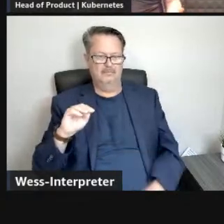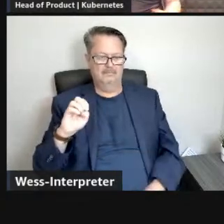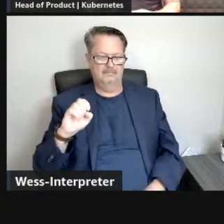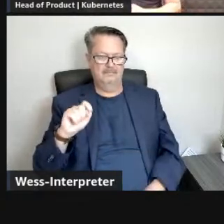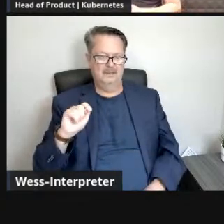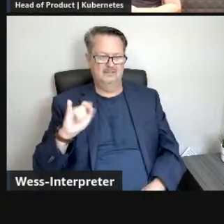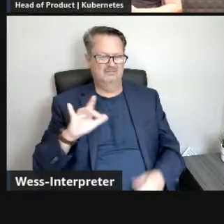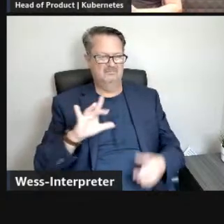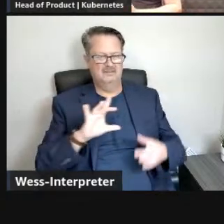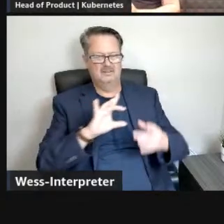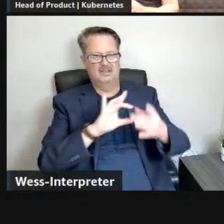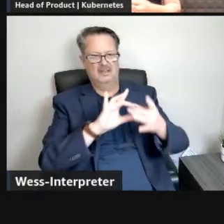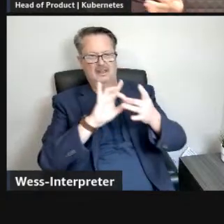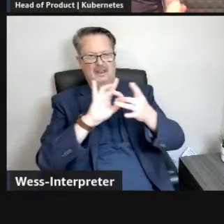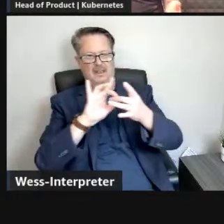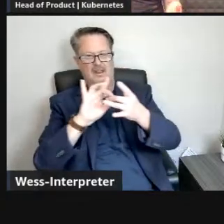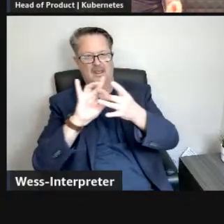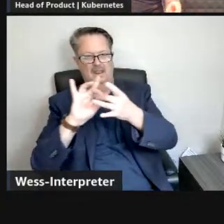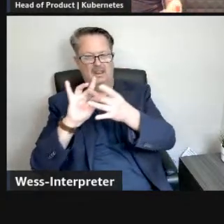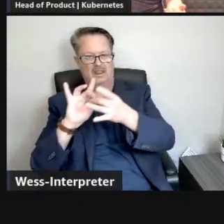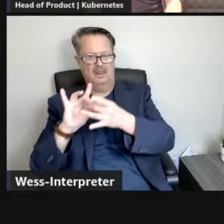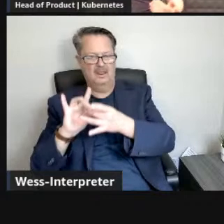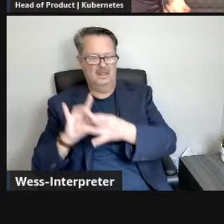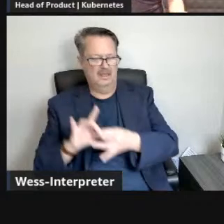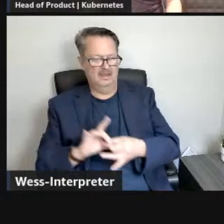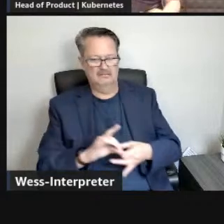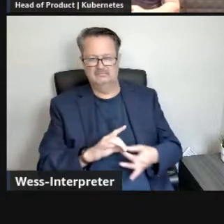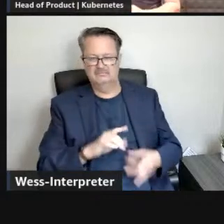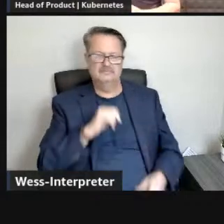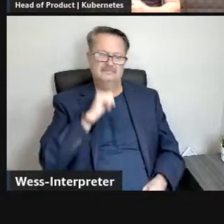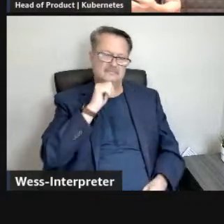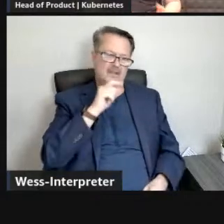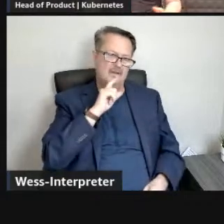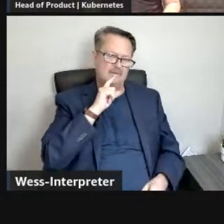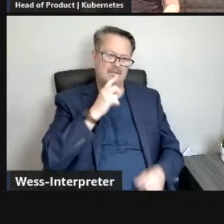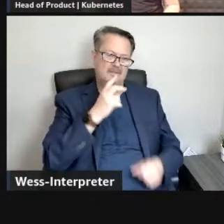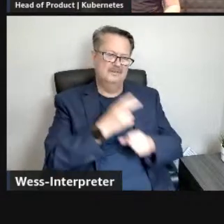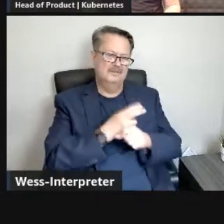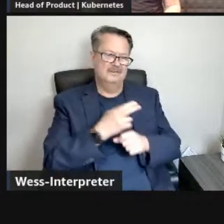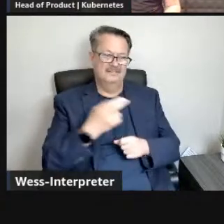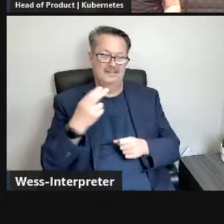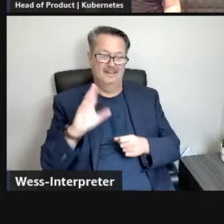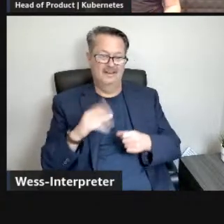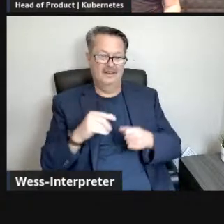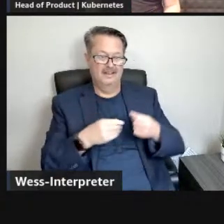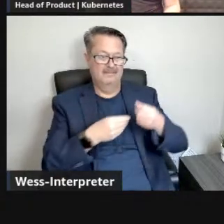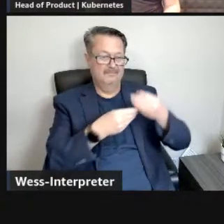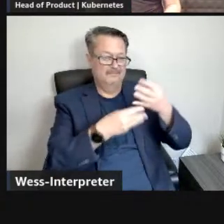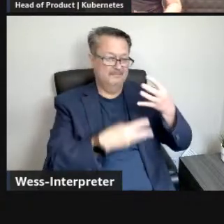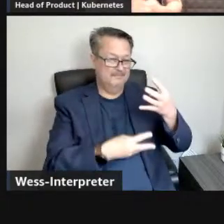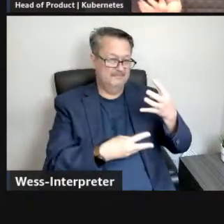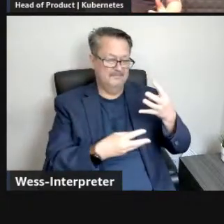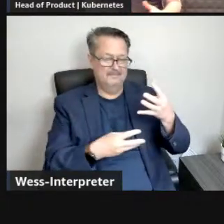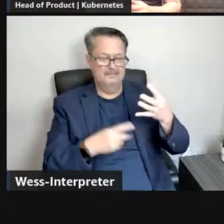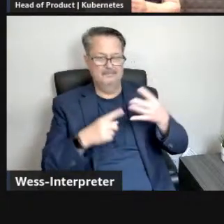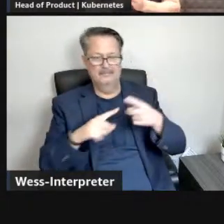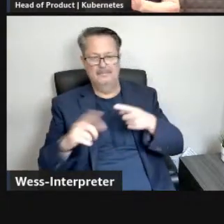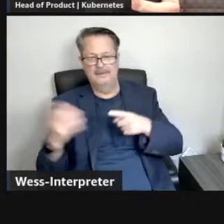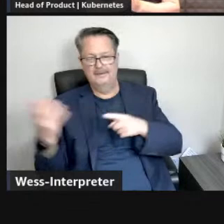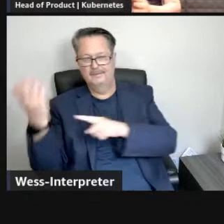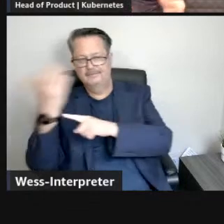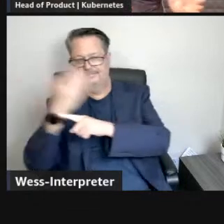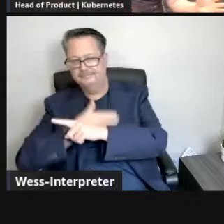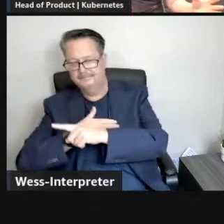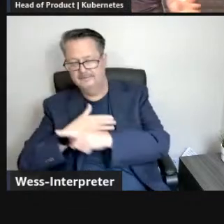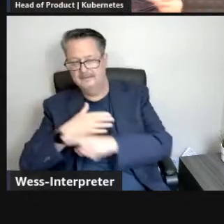everywhere. So it's not very useful having a hub if I can only see a few things. And so with EKS, you can actually